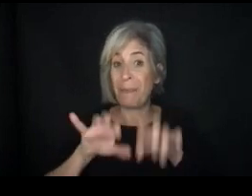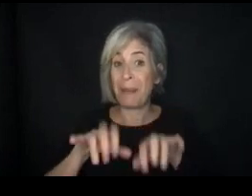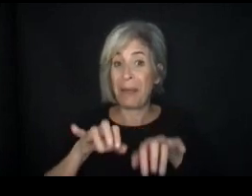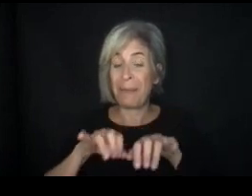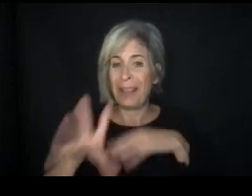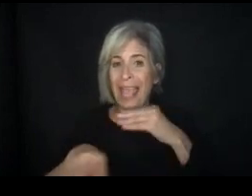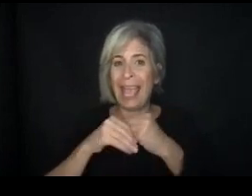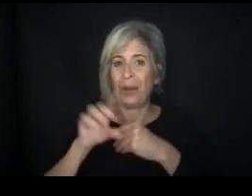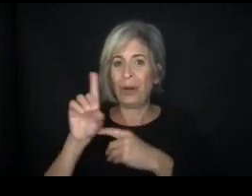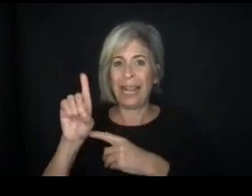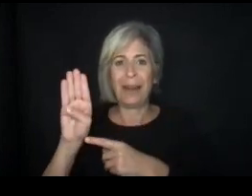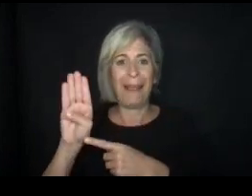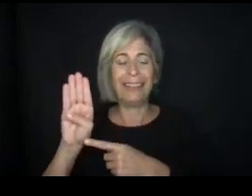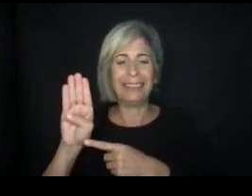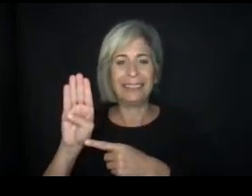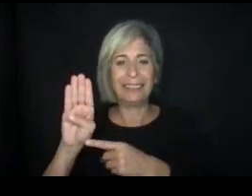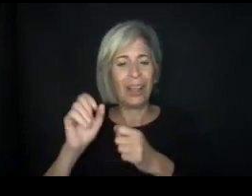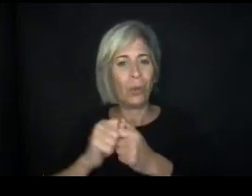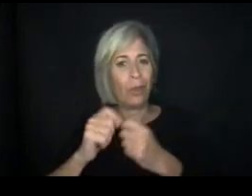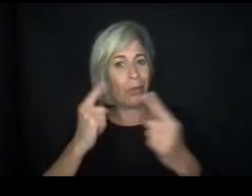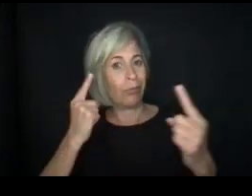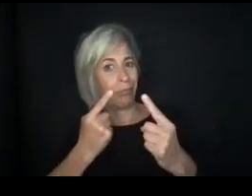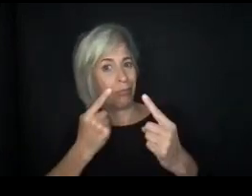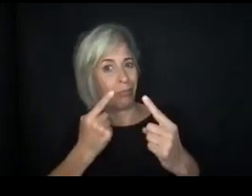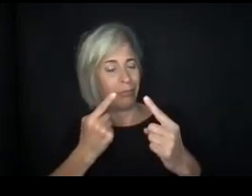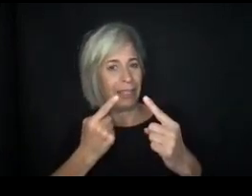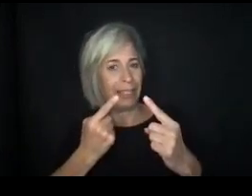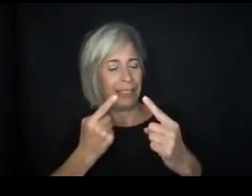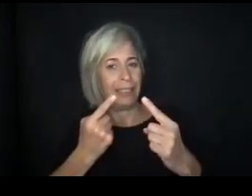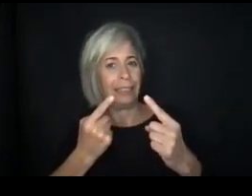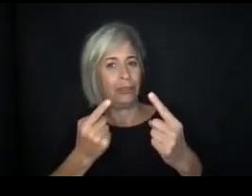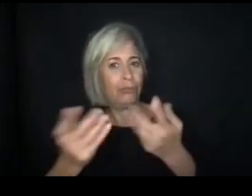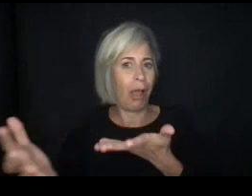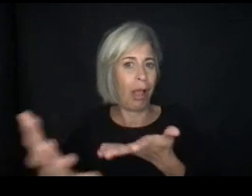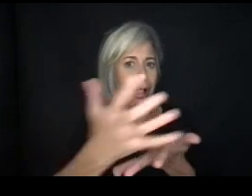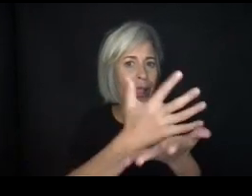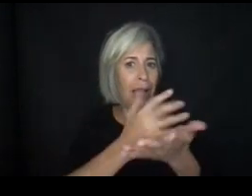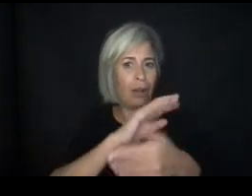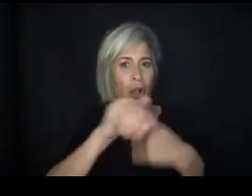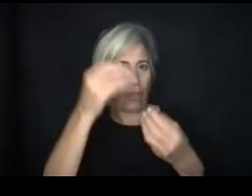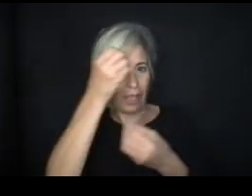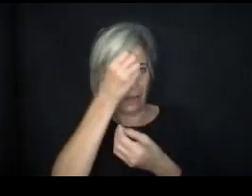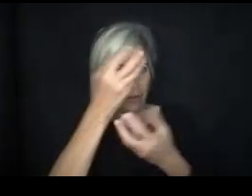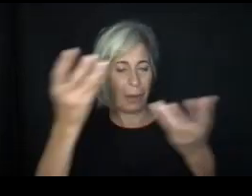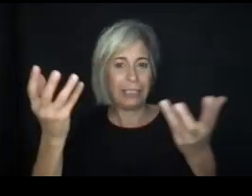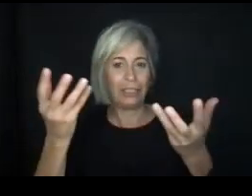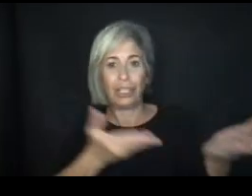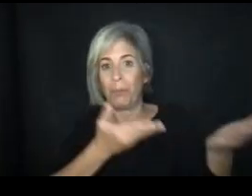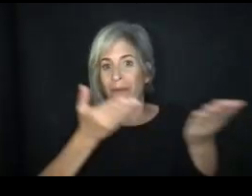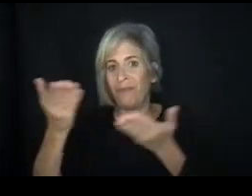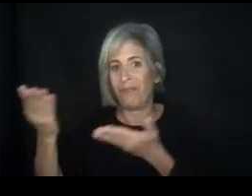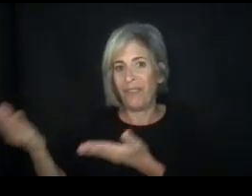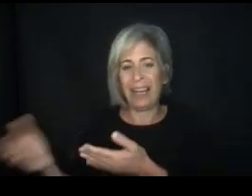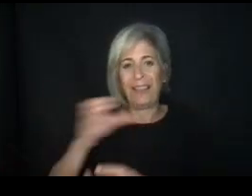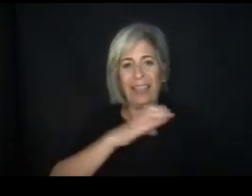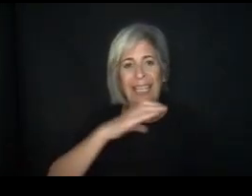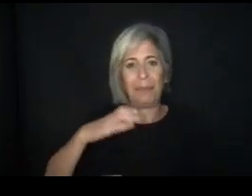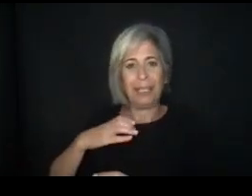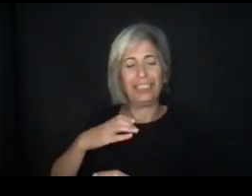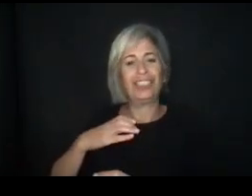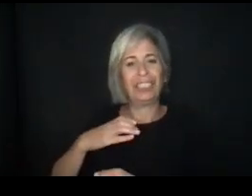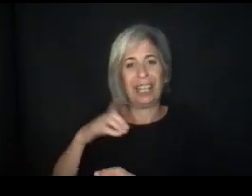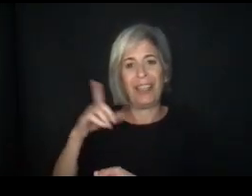our database with the intent of compiling all of that information and providing it to the City Commission